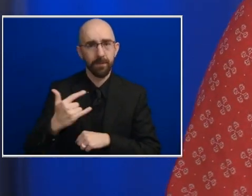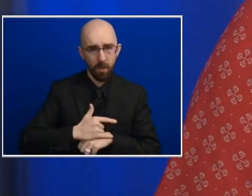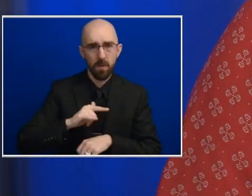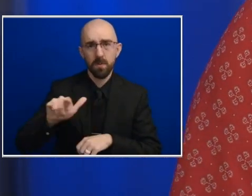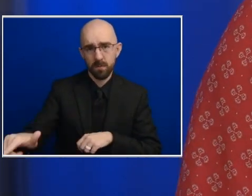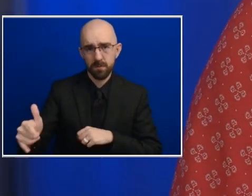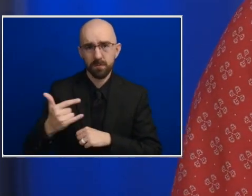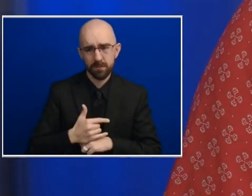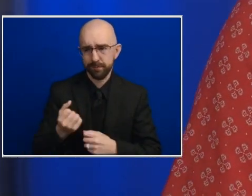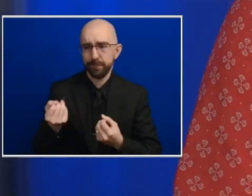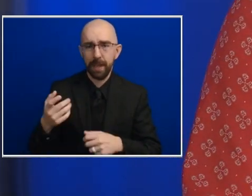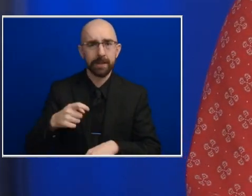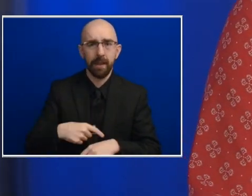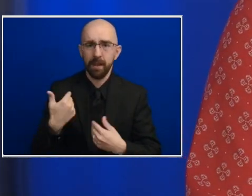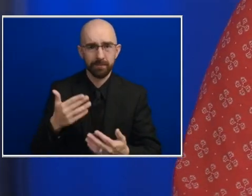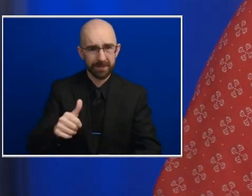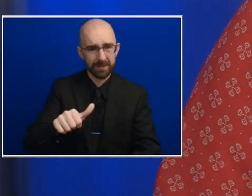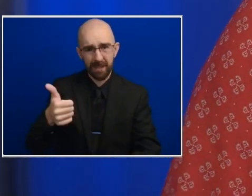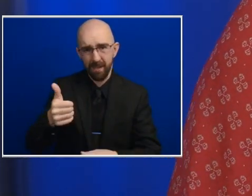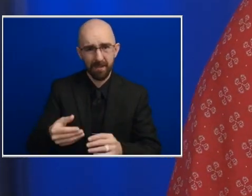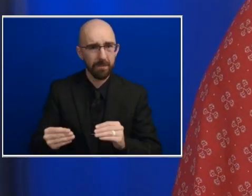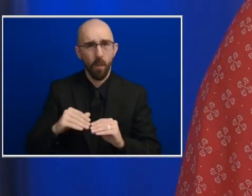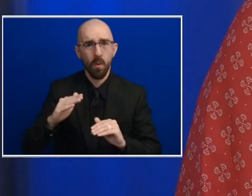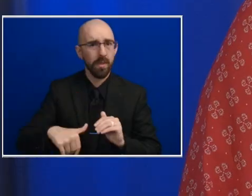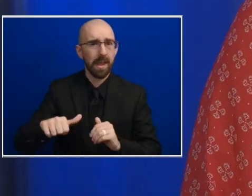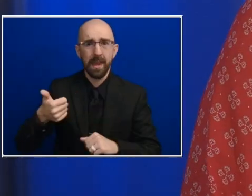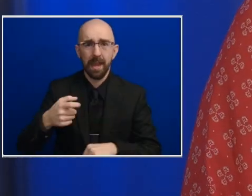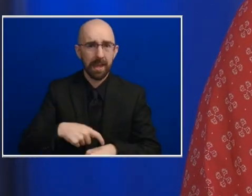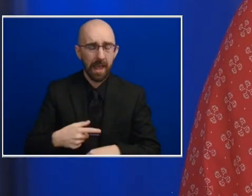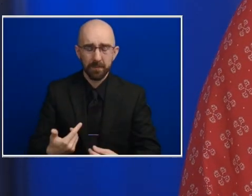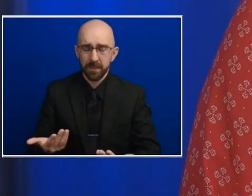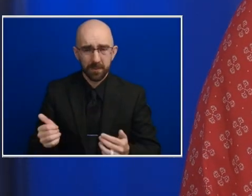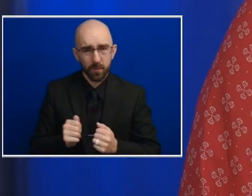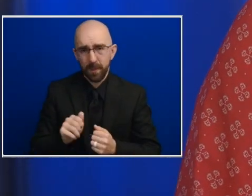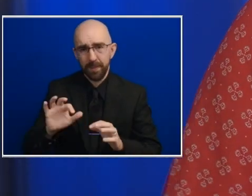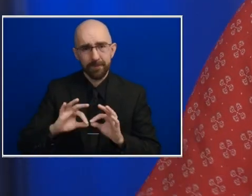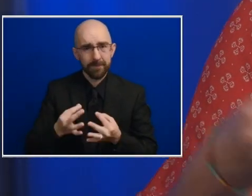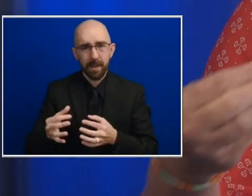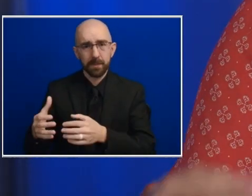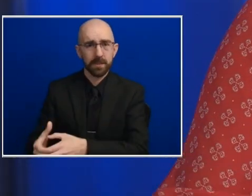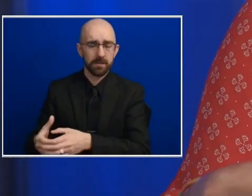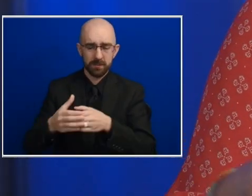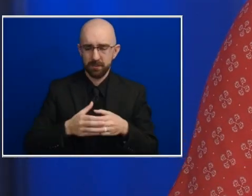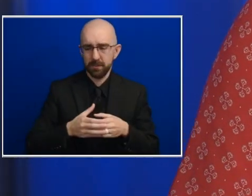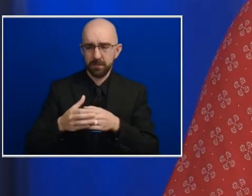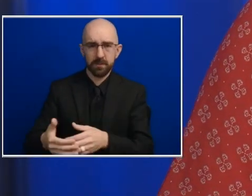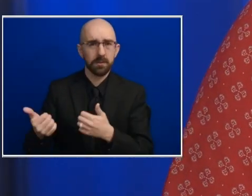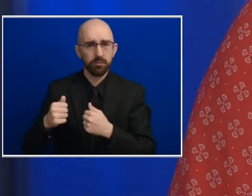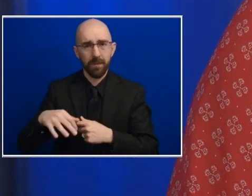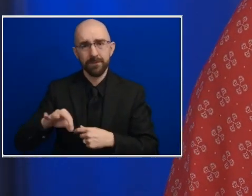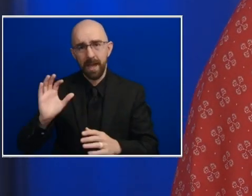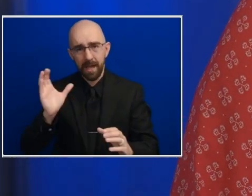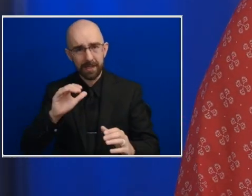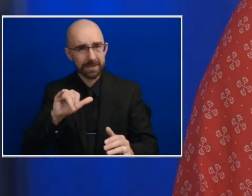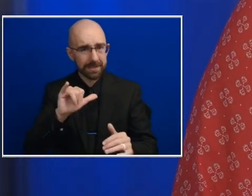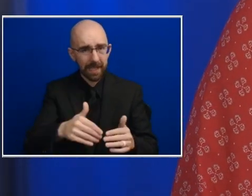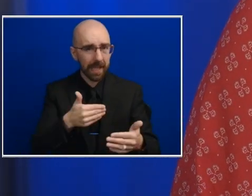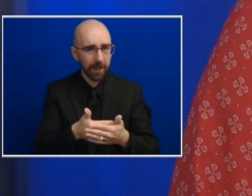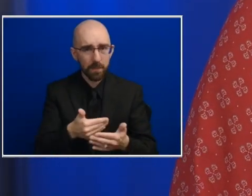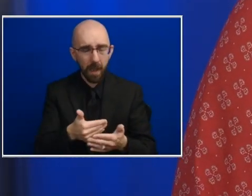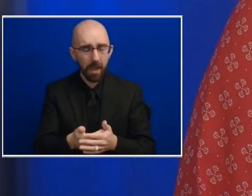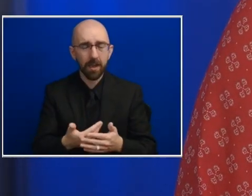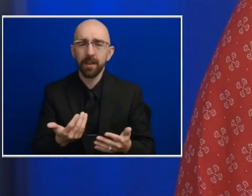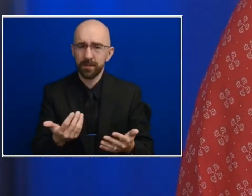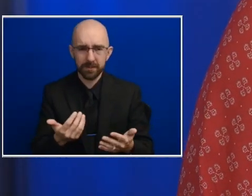many times, 10 times, more than that probably, with this family, and trying to find somewhere to stay close by. And it's